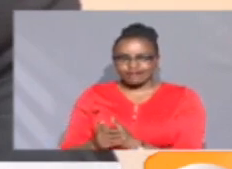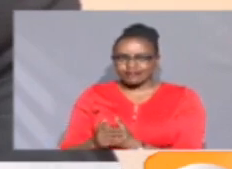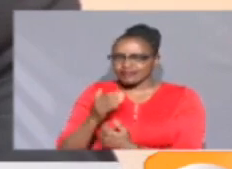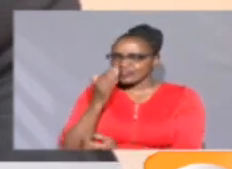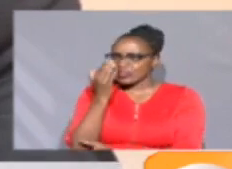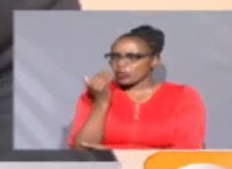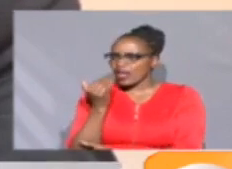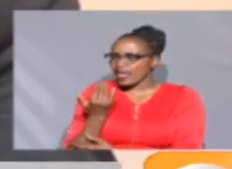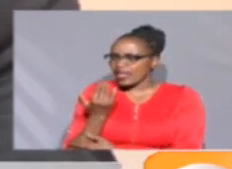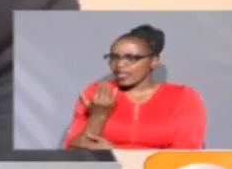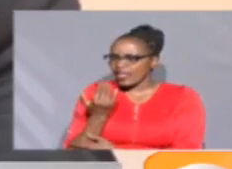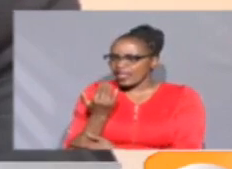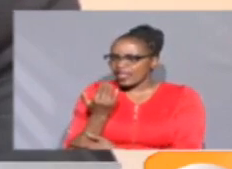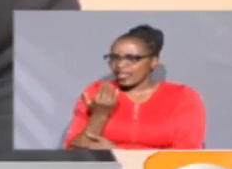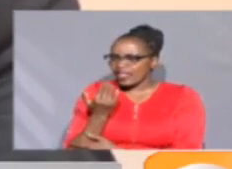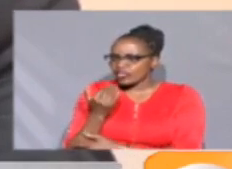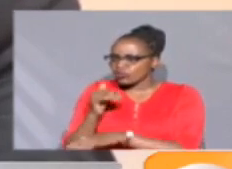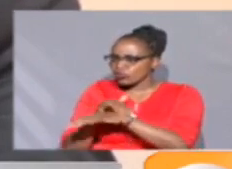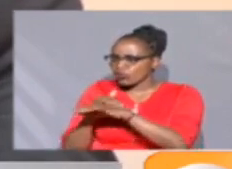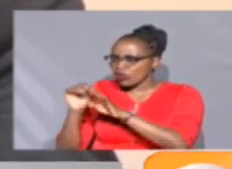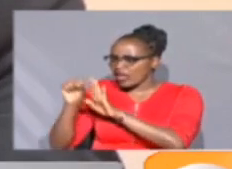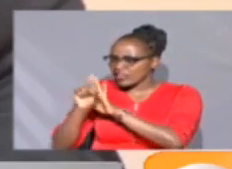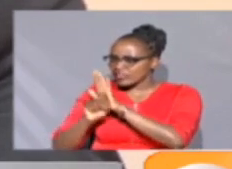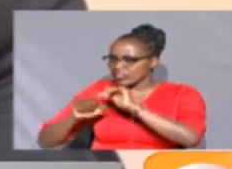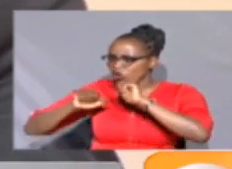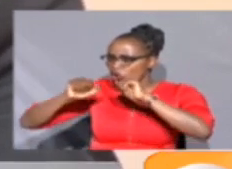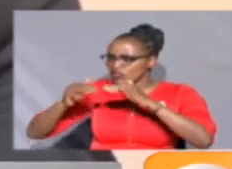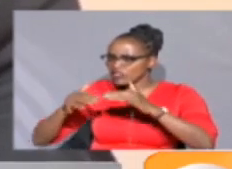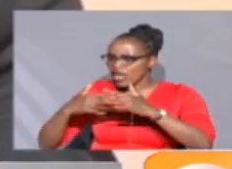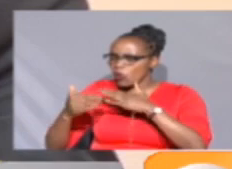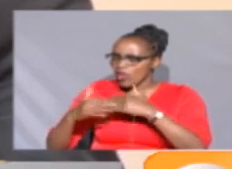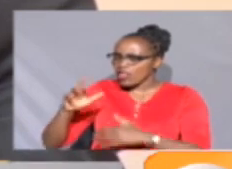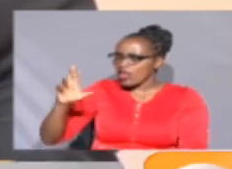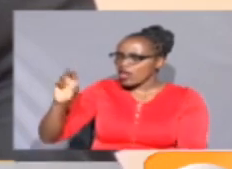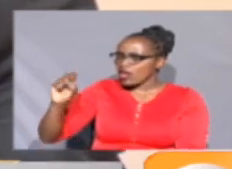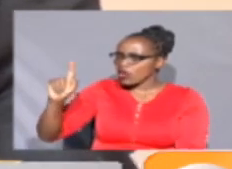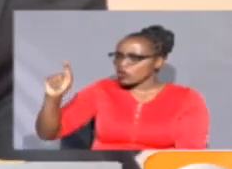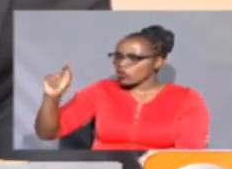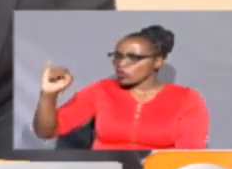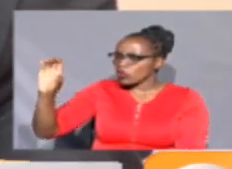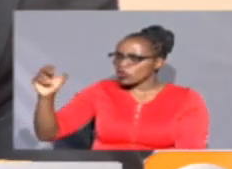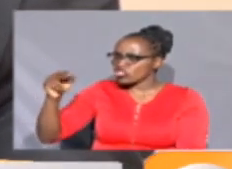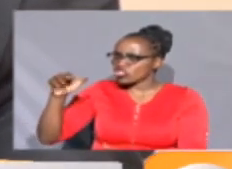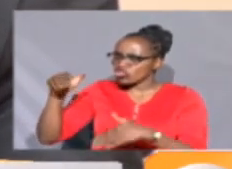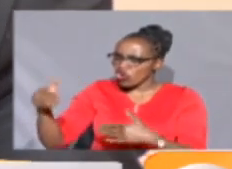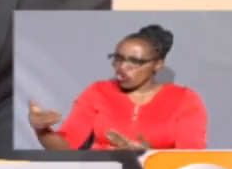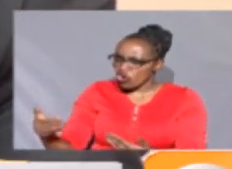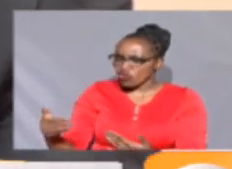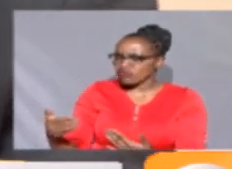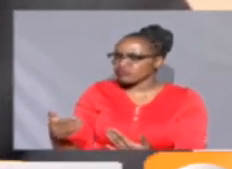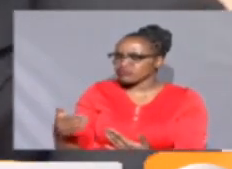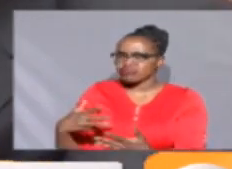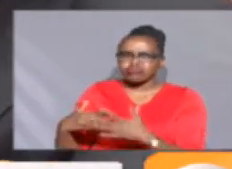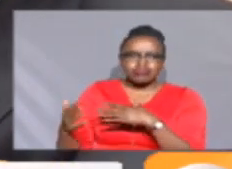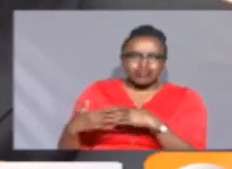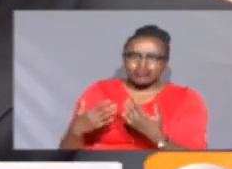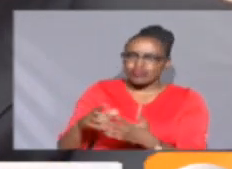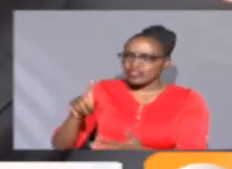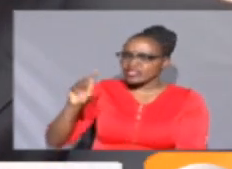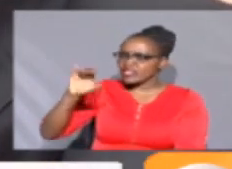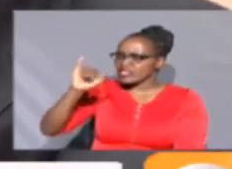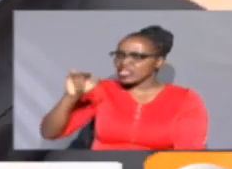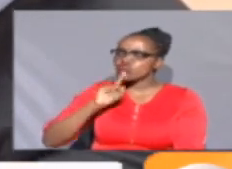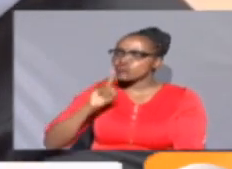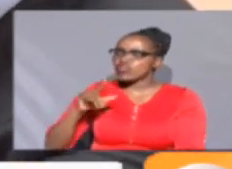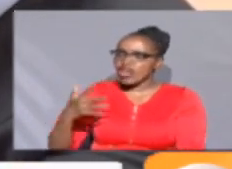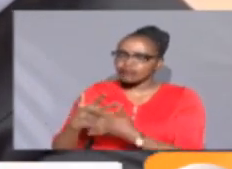why should you call a state officer, whether it is Henry Rotich or the DCJ? Why should you order them to be